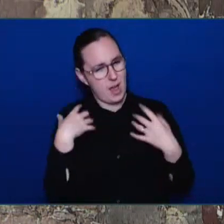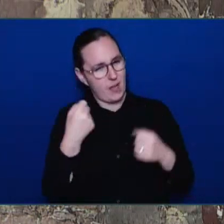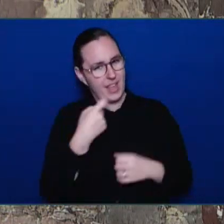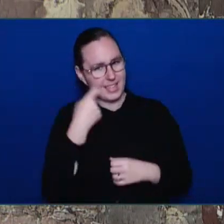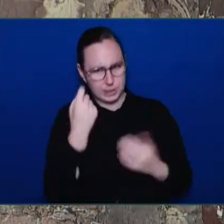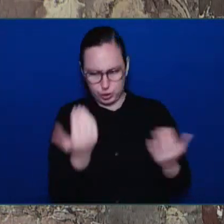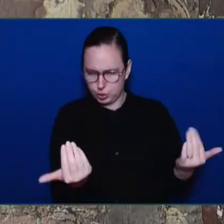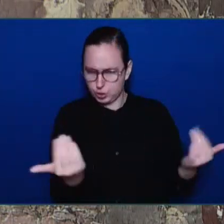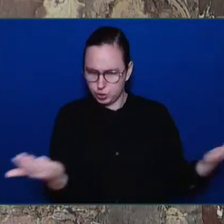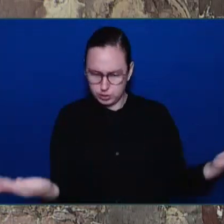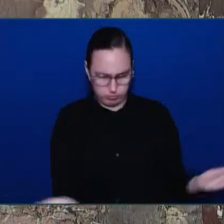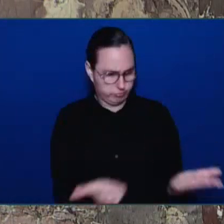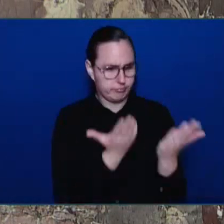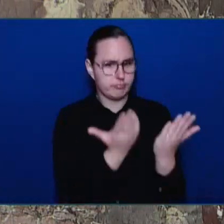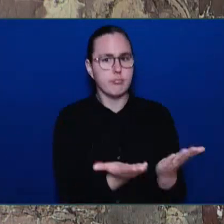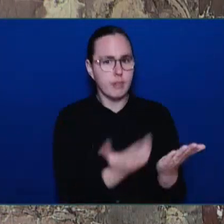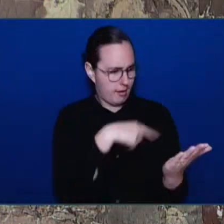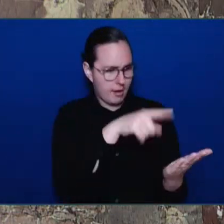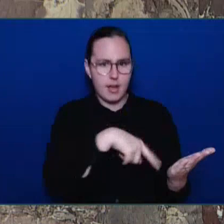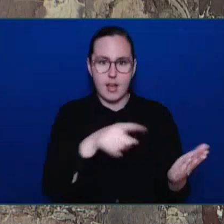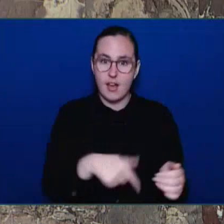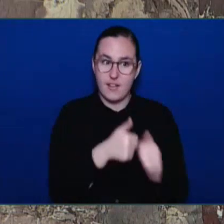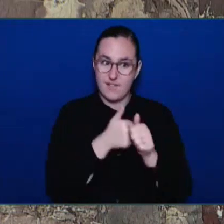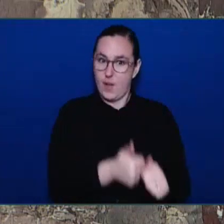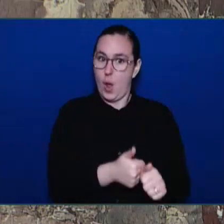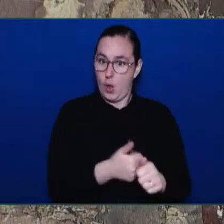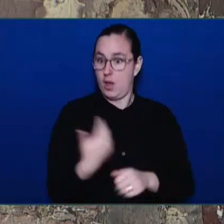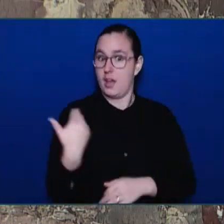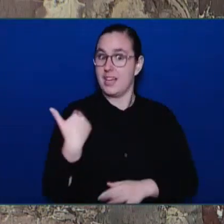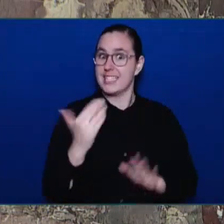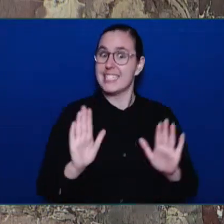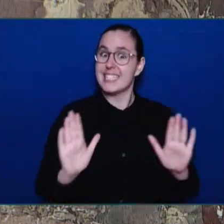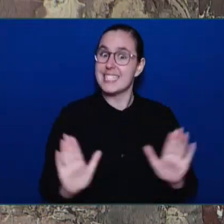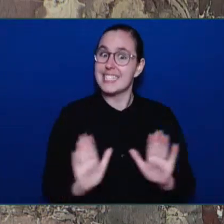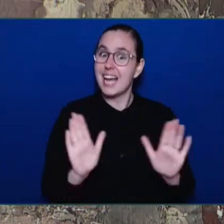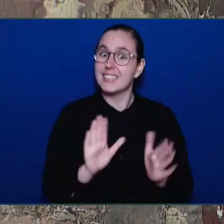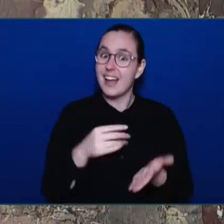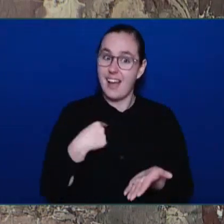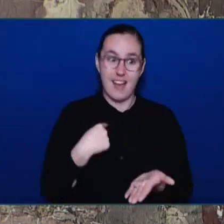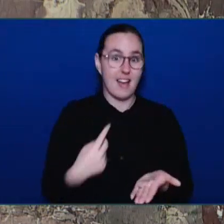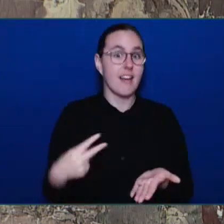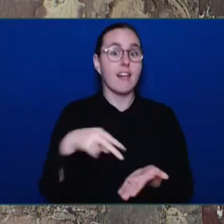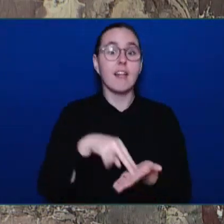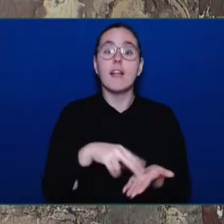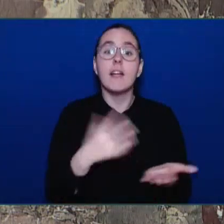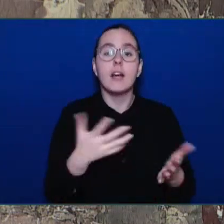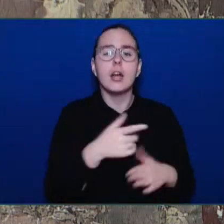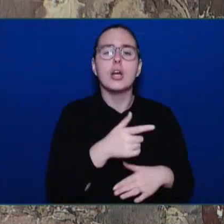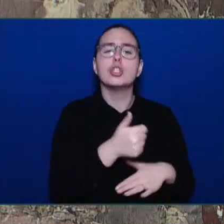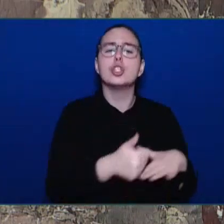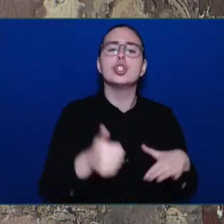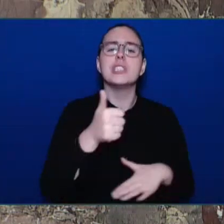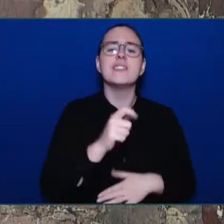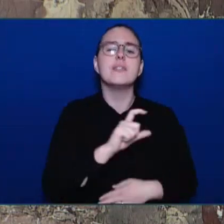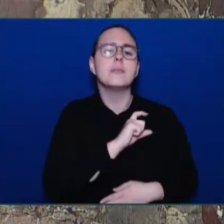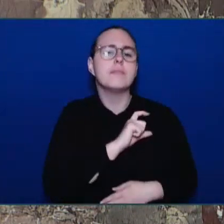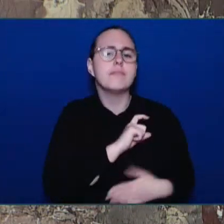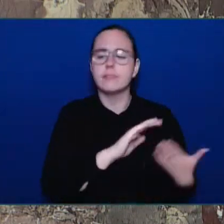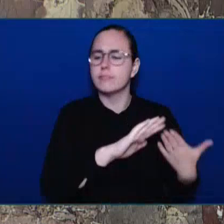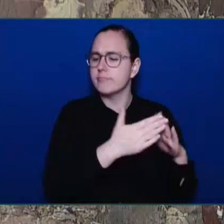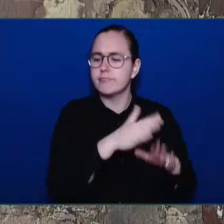front of chiefs of police, nonprofit service providers, Indigenous leadership, municipal